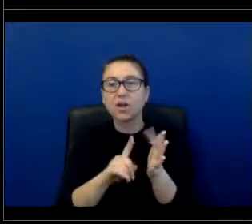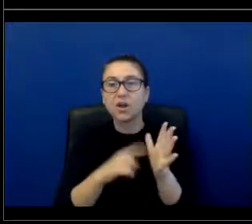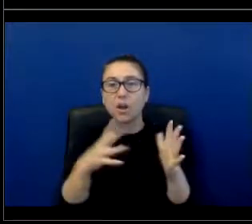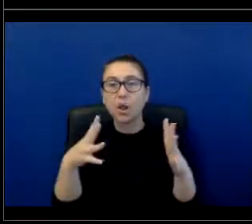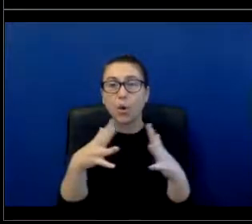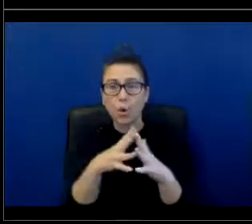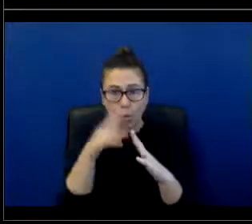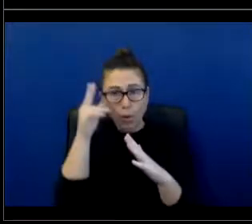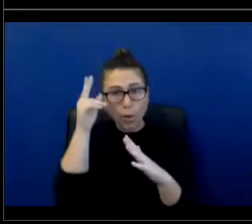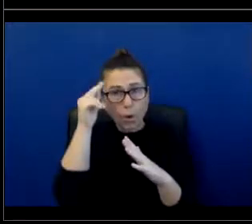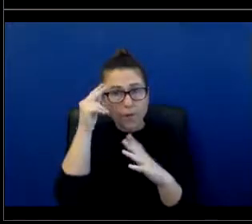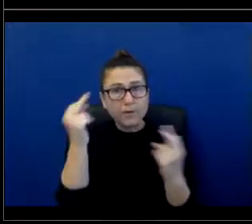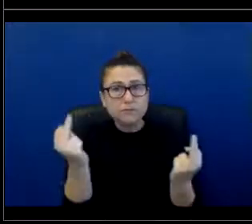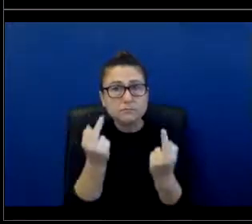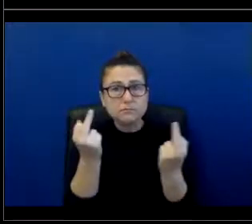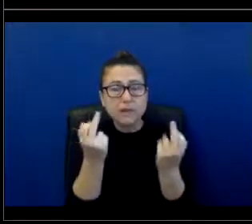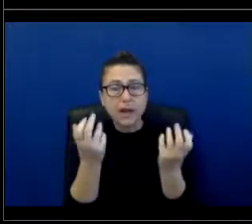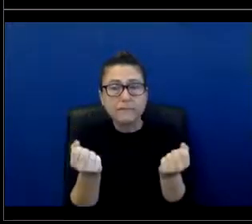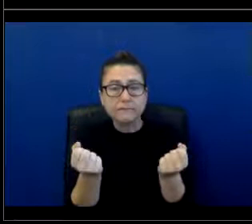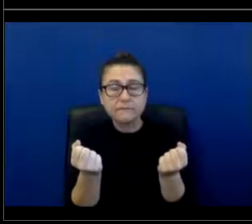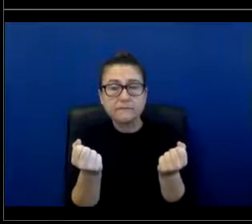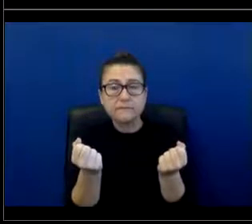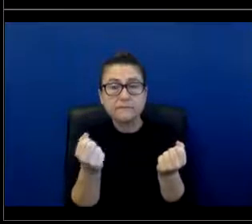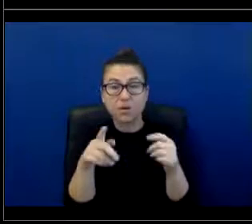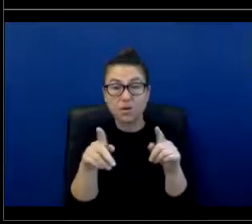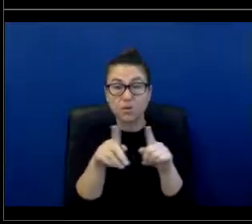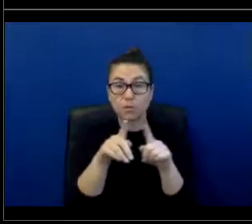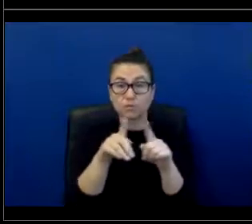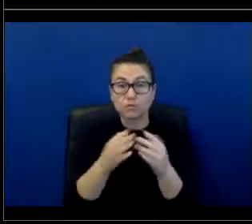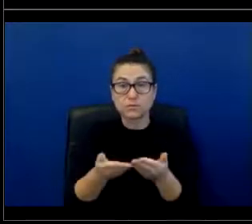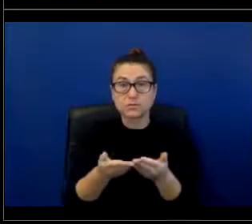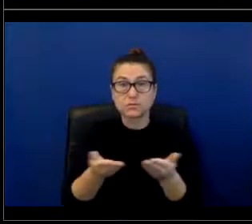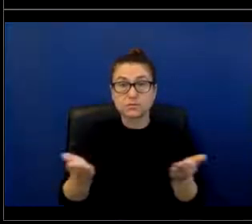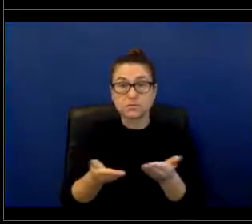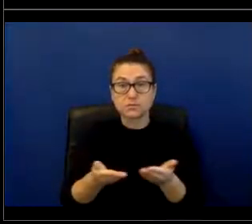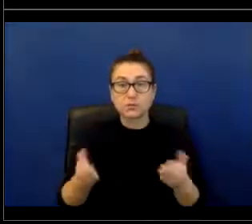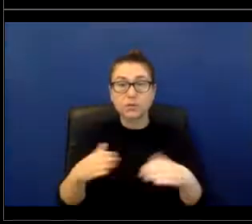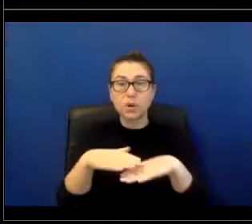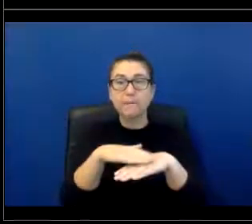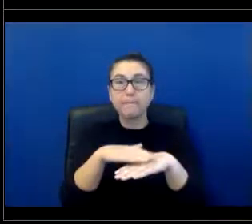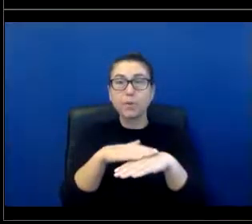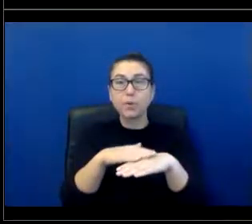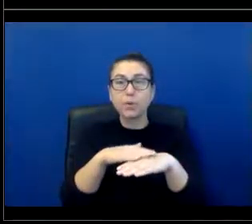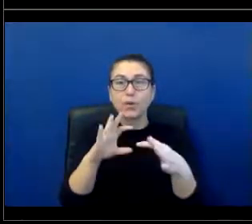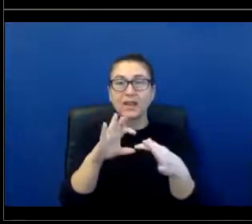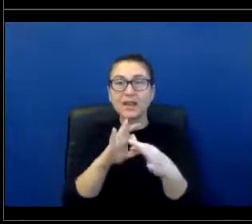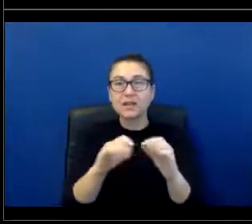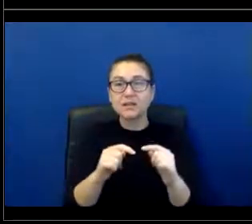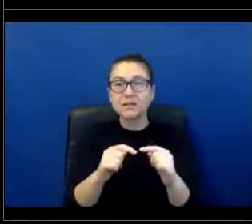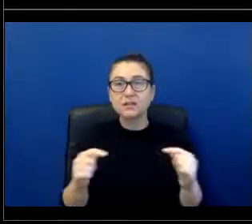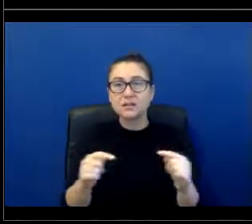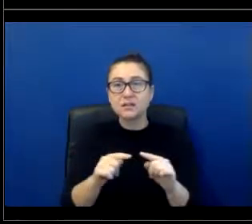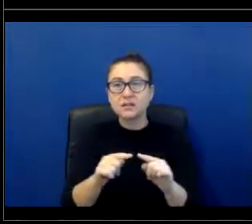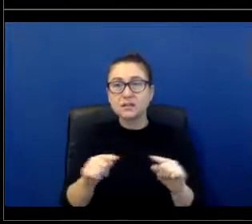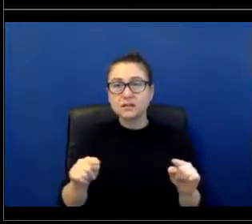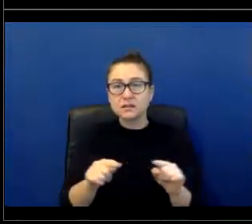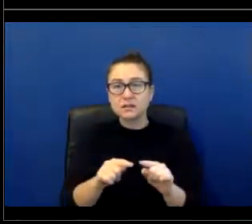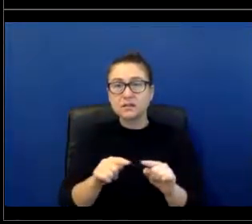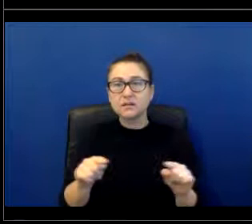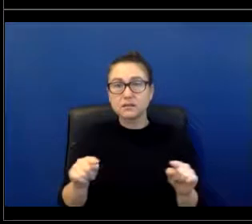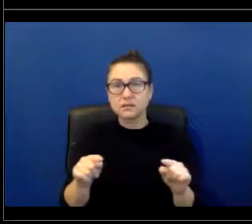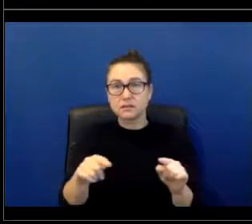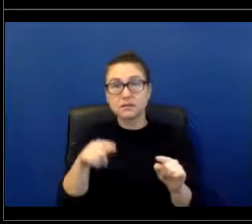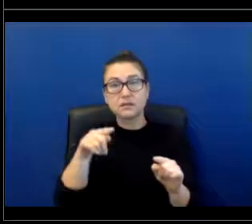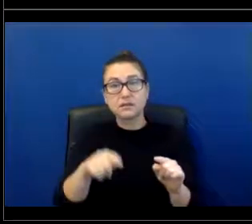the links to some of the organisations that we've mentioned here are also in the email that'll follow